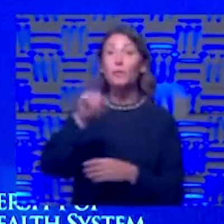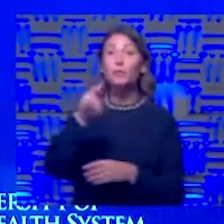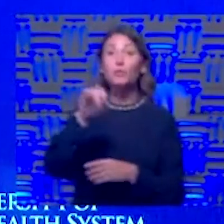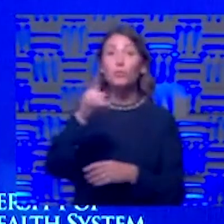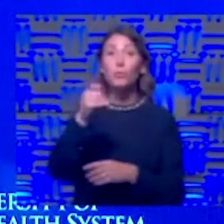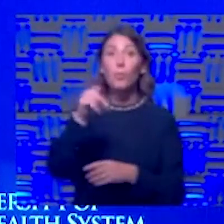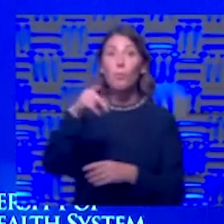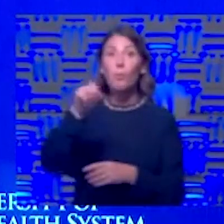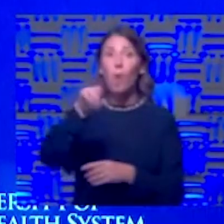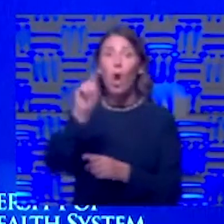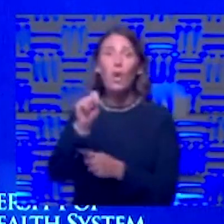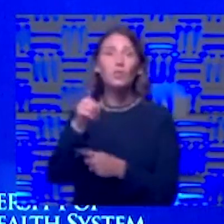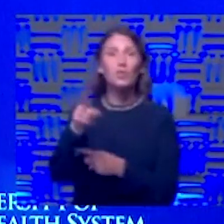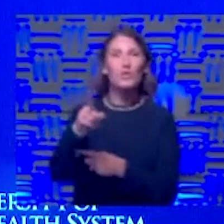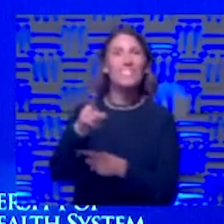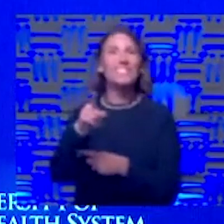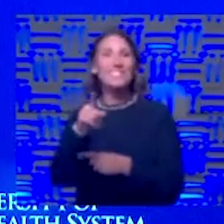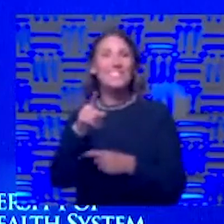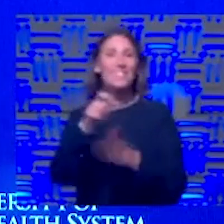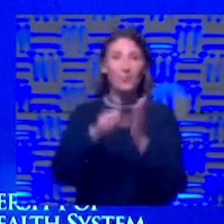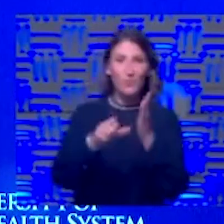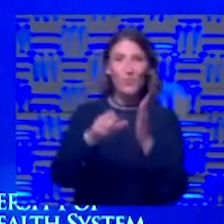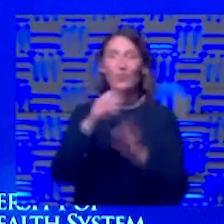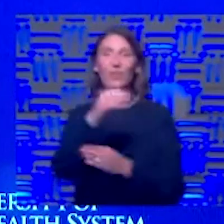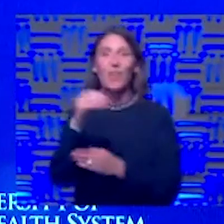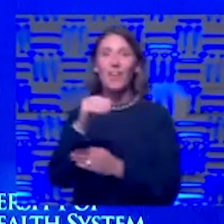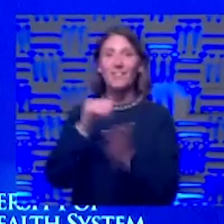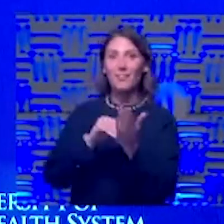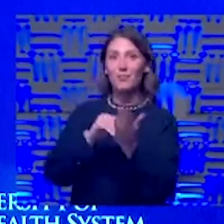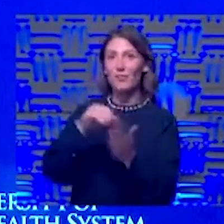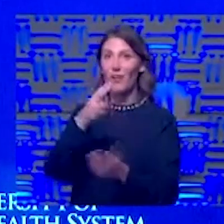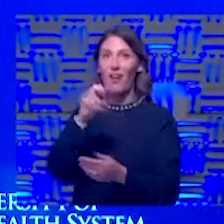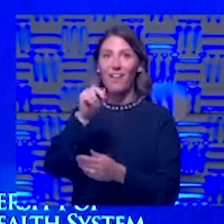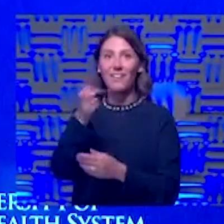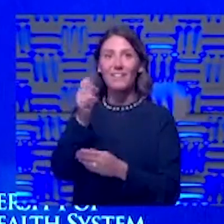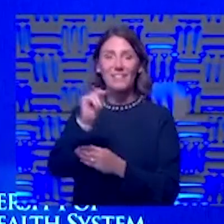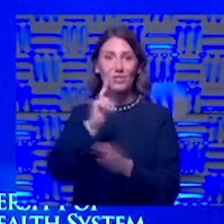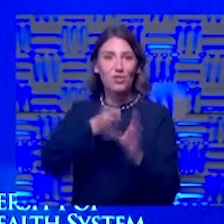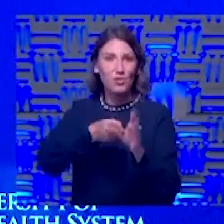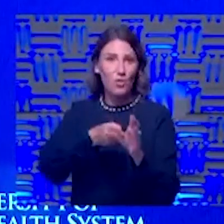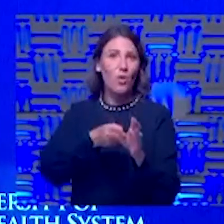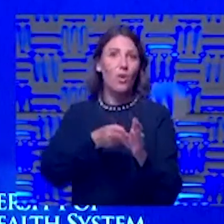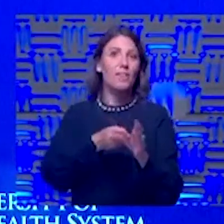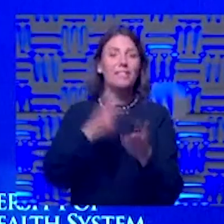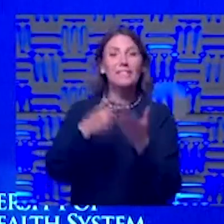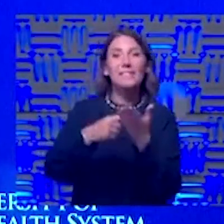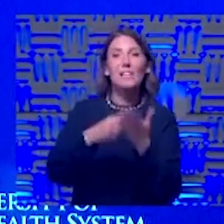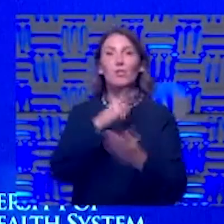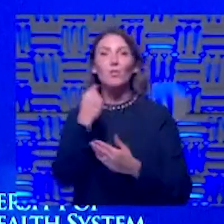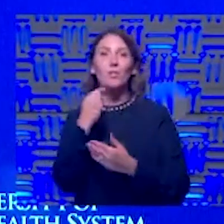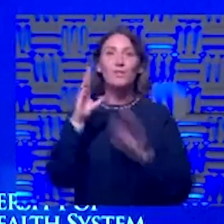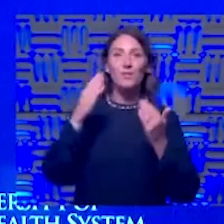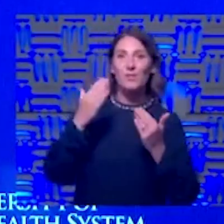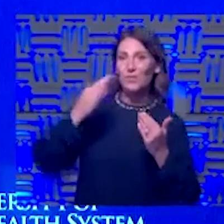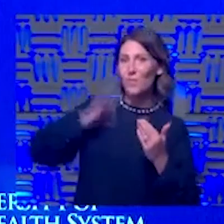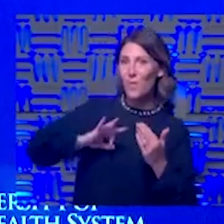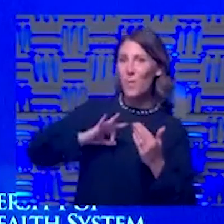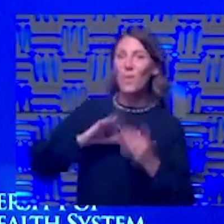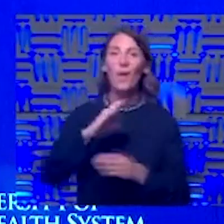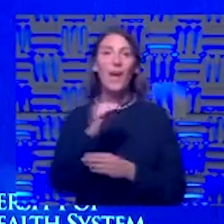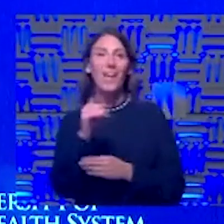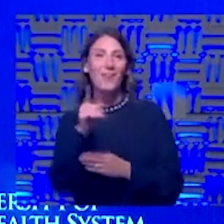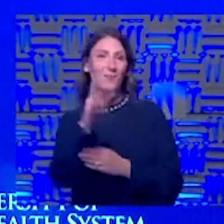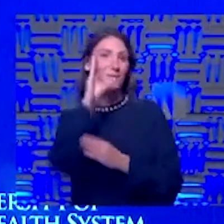plastic surgery and burns. And then Dr. Hawkinson will join us, again, talking about that risk versus reward. I'm sure you'll have some good words of wisdom as